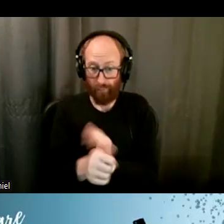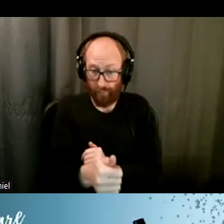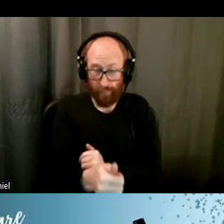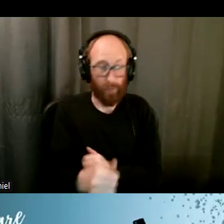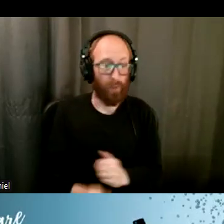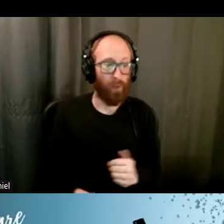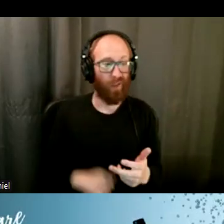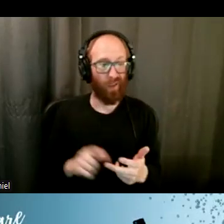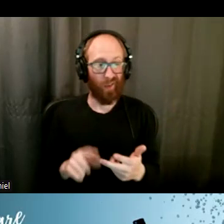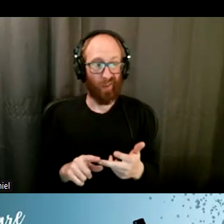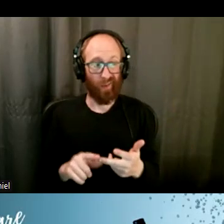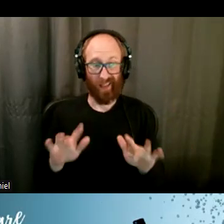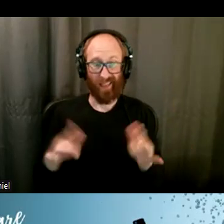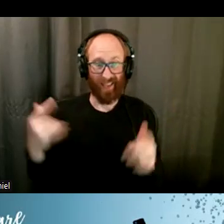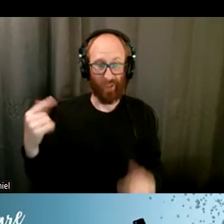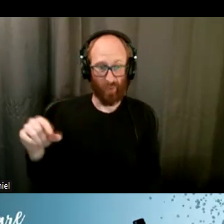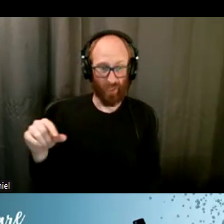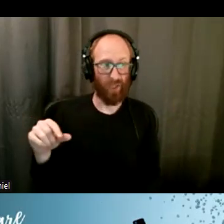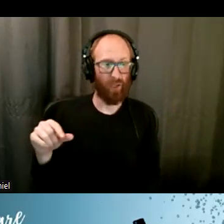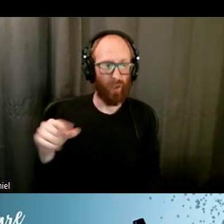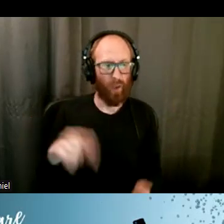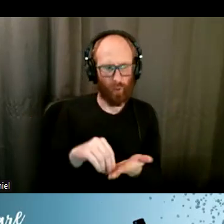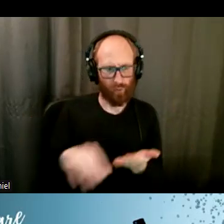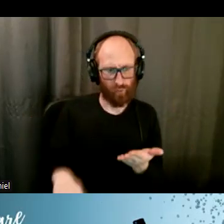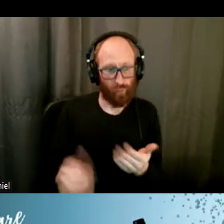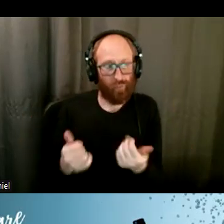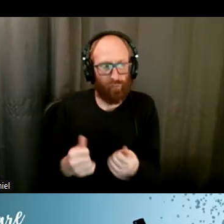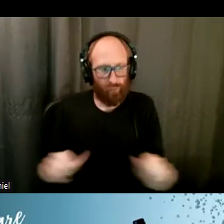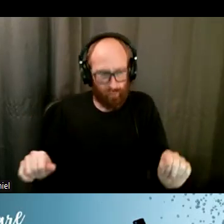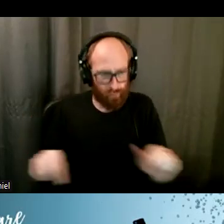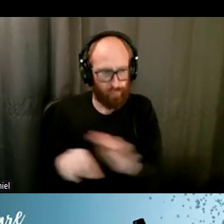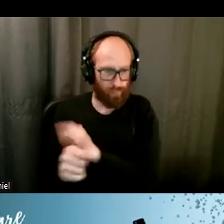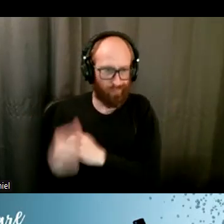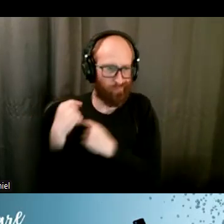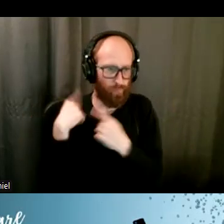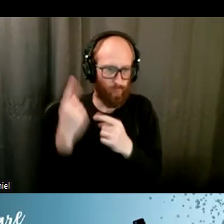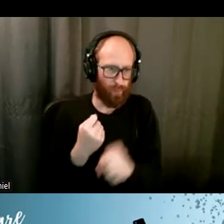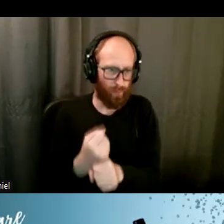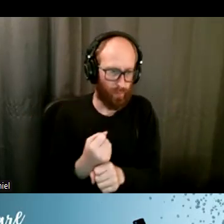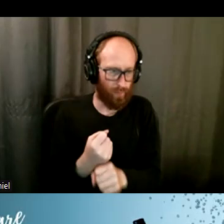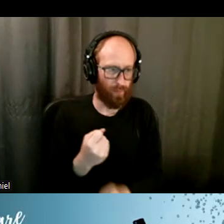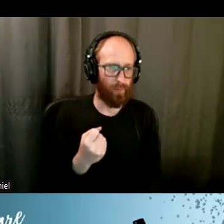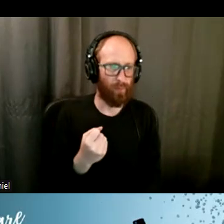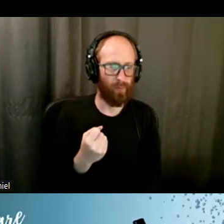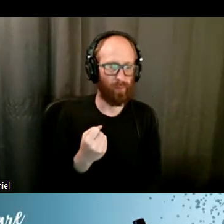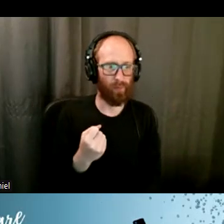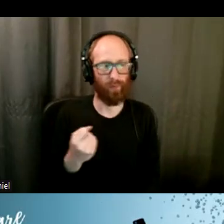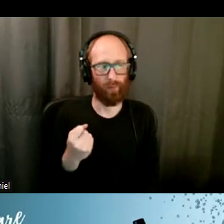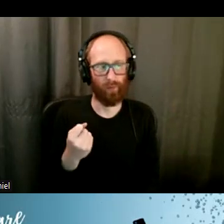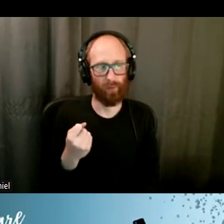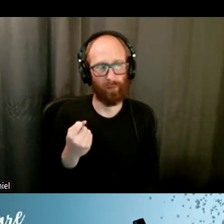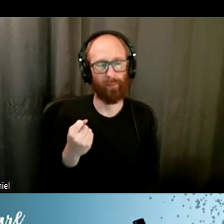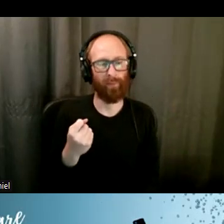And the lighter green box is students who have made a suicide attempt in the past year. Again, when we look at this, we